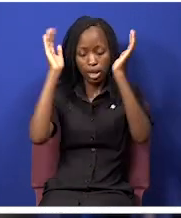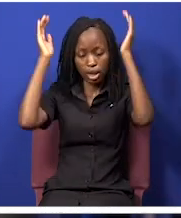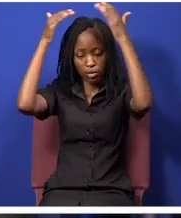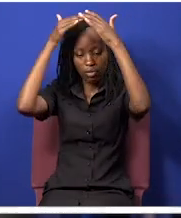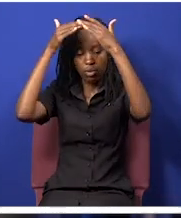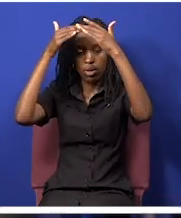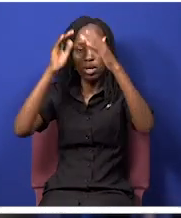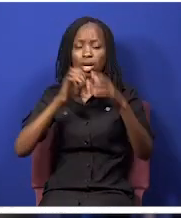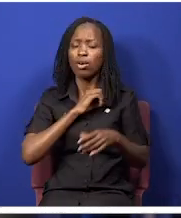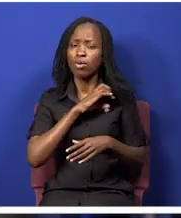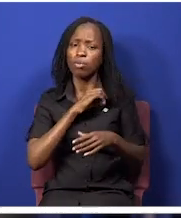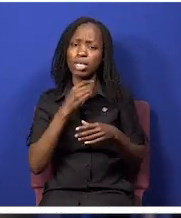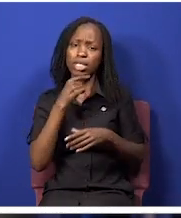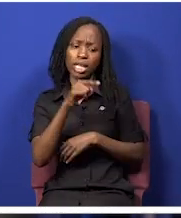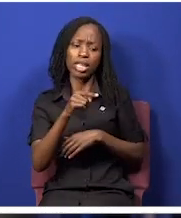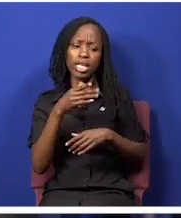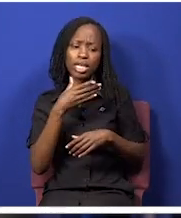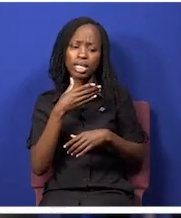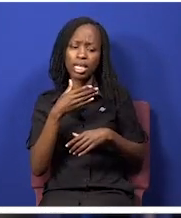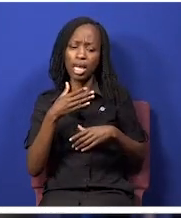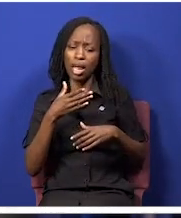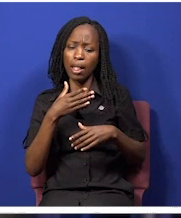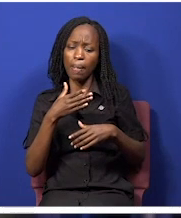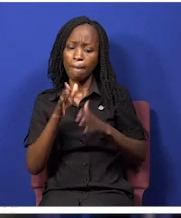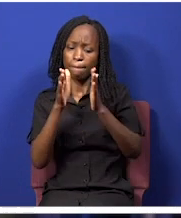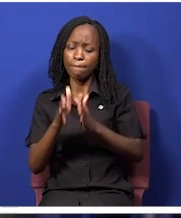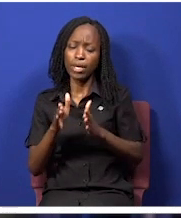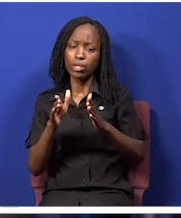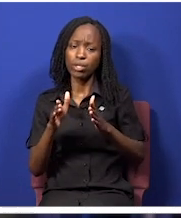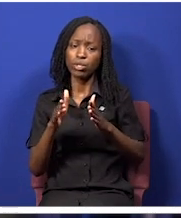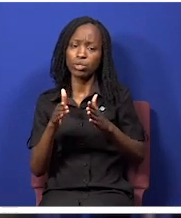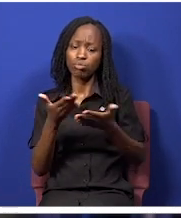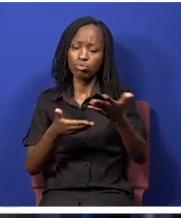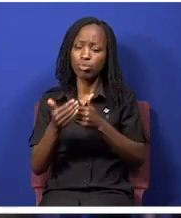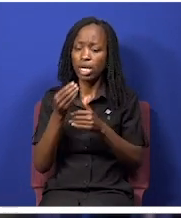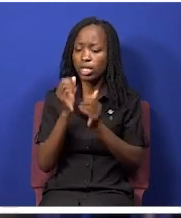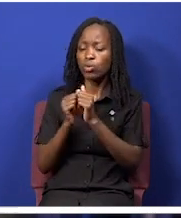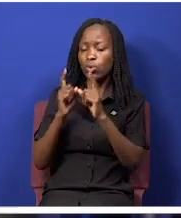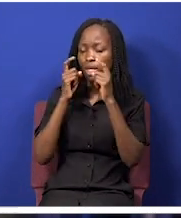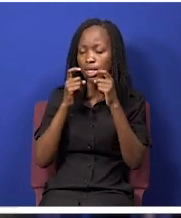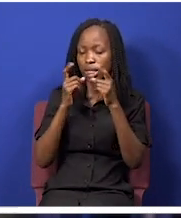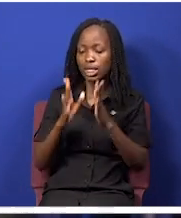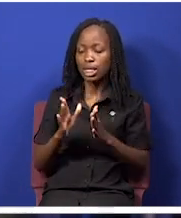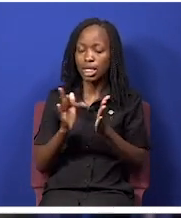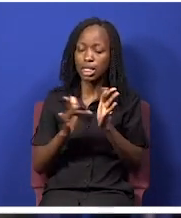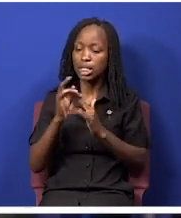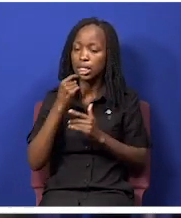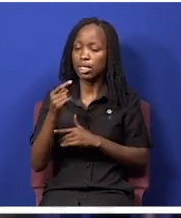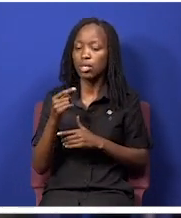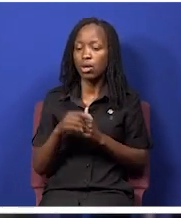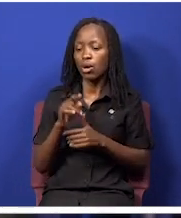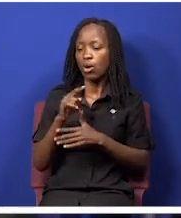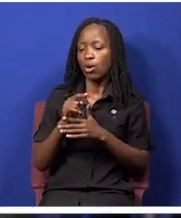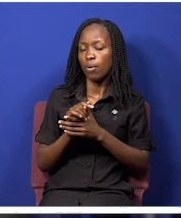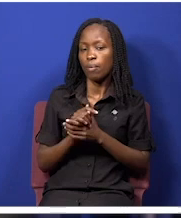Pharisees and scribes complained, saying, this man receives sinners and eats with them. So he spoke this parable to them, saying,